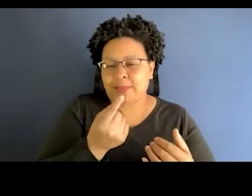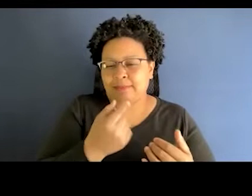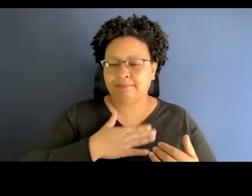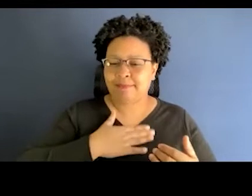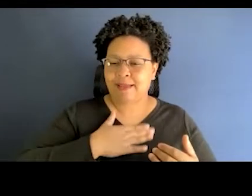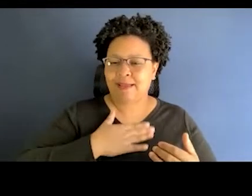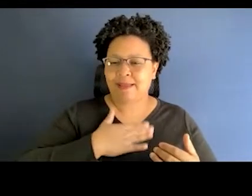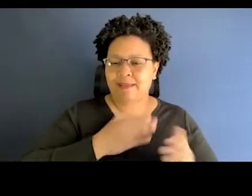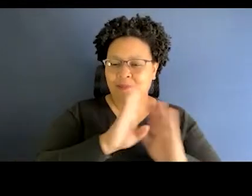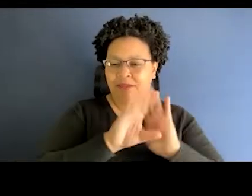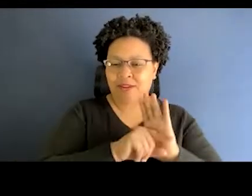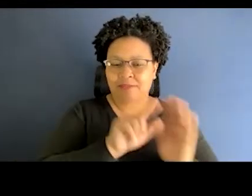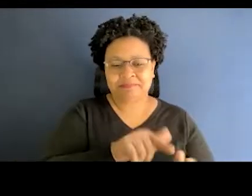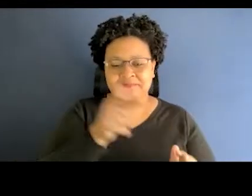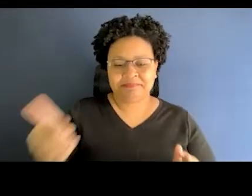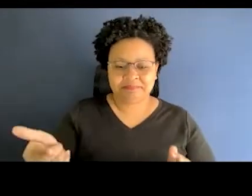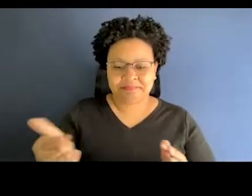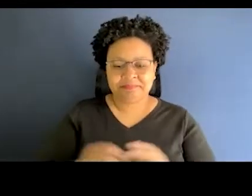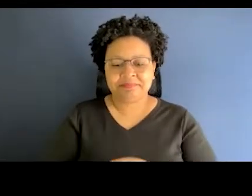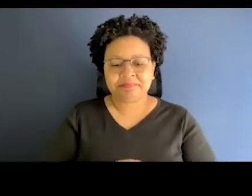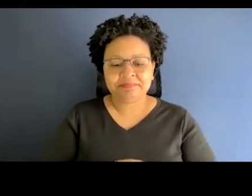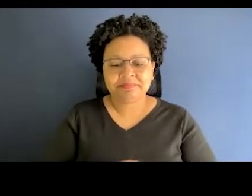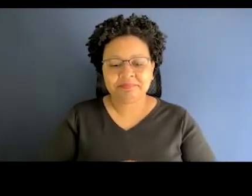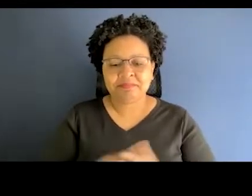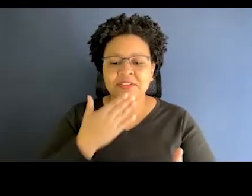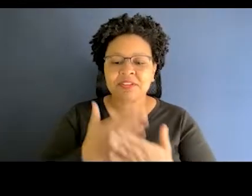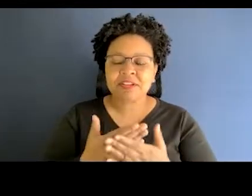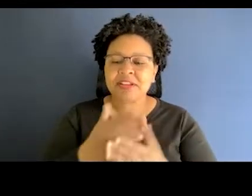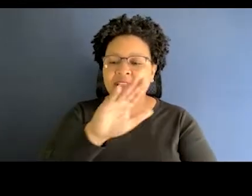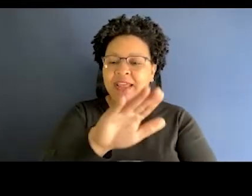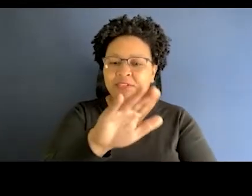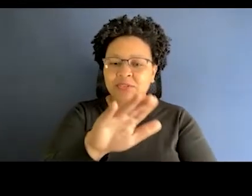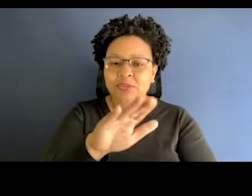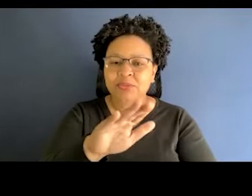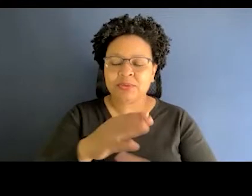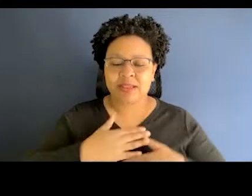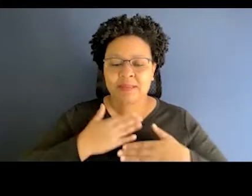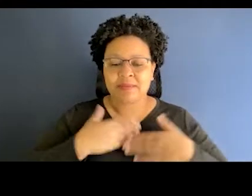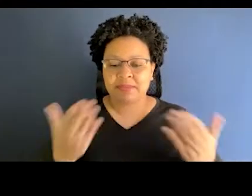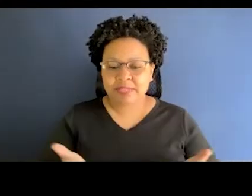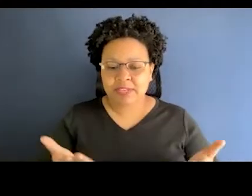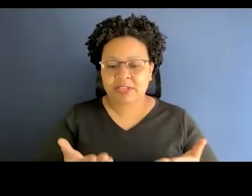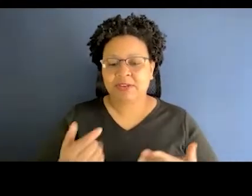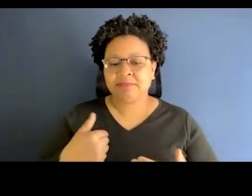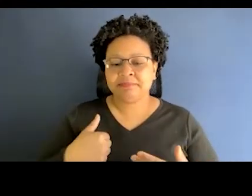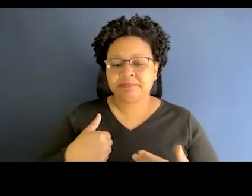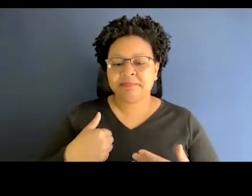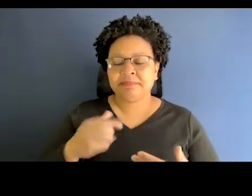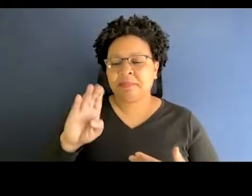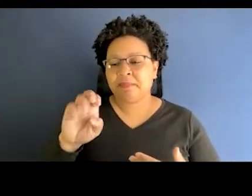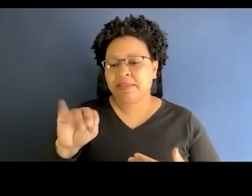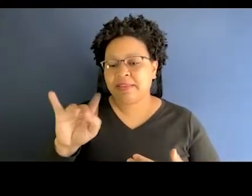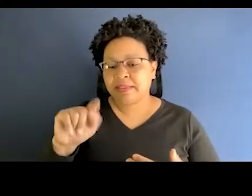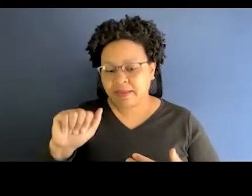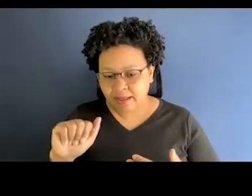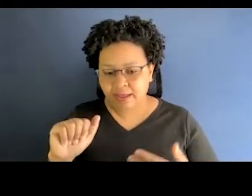Benita. Good afternoon, everyone. So nice to be here all with you. Thank you, Dr. Morgan. And it's an honor to be